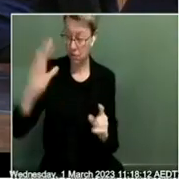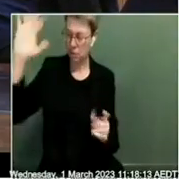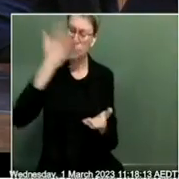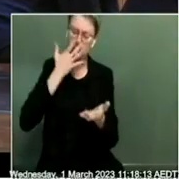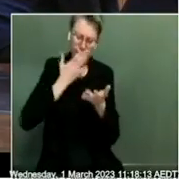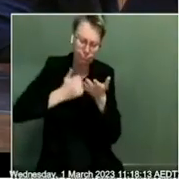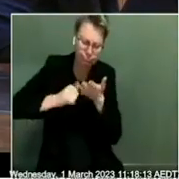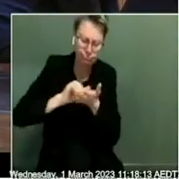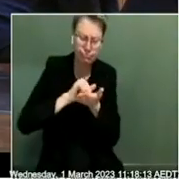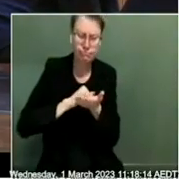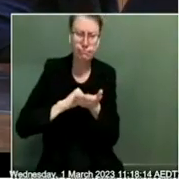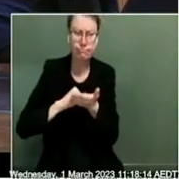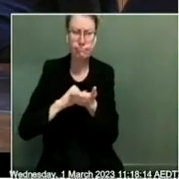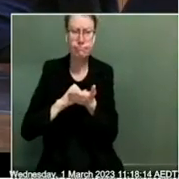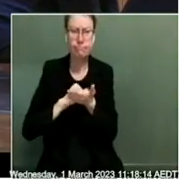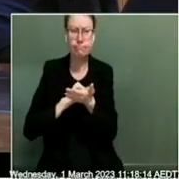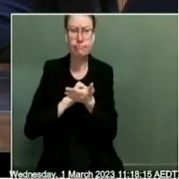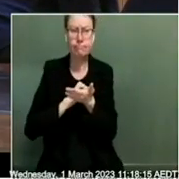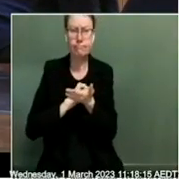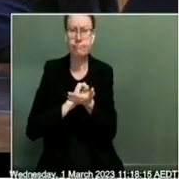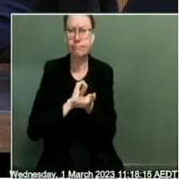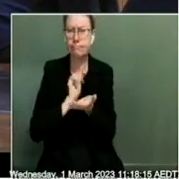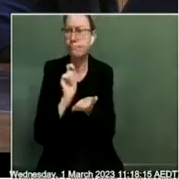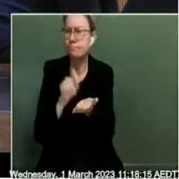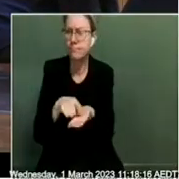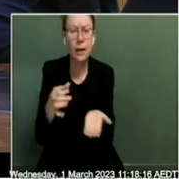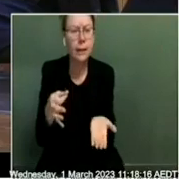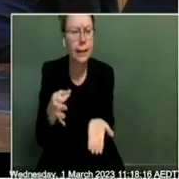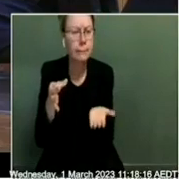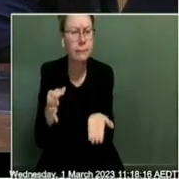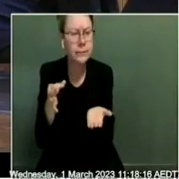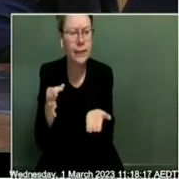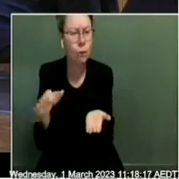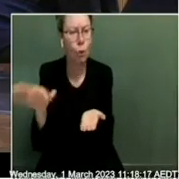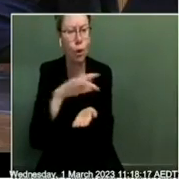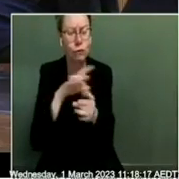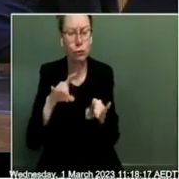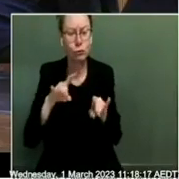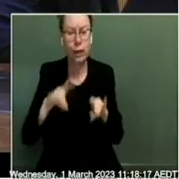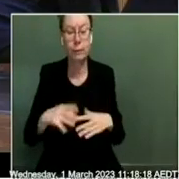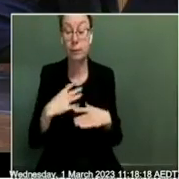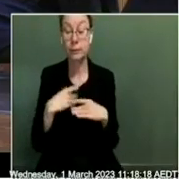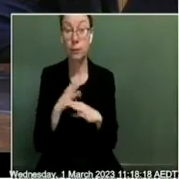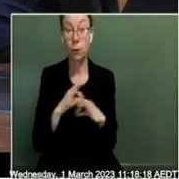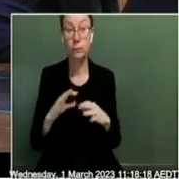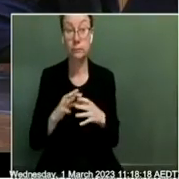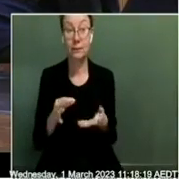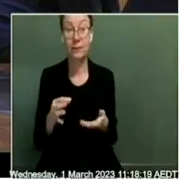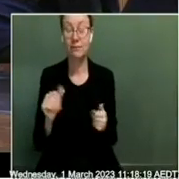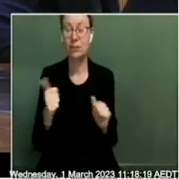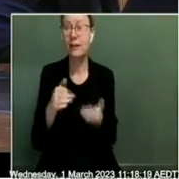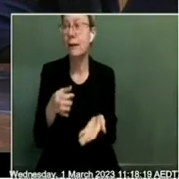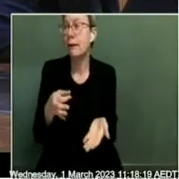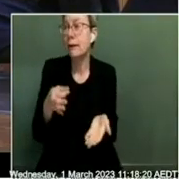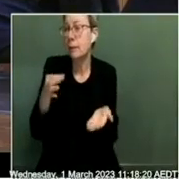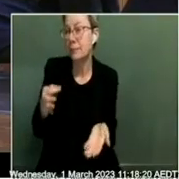all over Australia. Mm-hmm. Like, stop having cup of teas and listen to me. But Tina, our